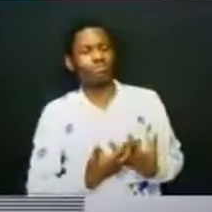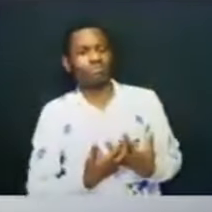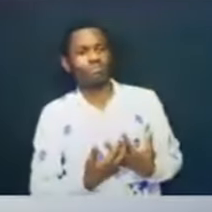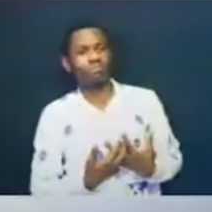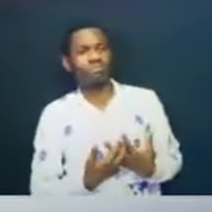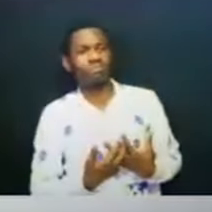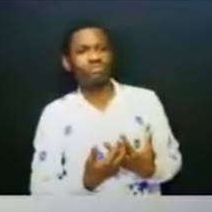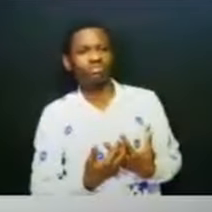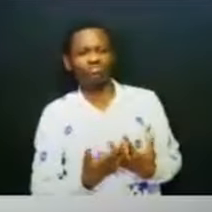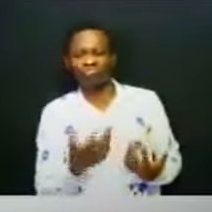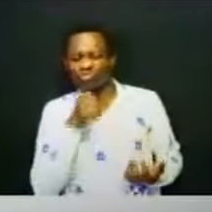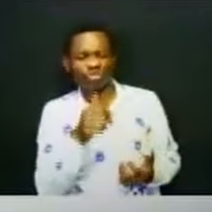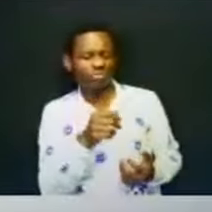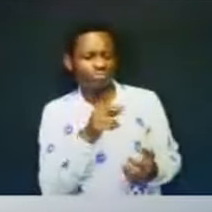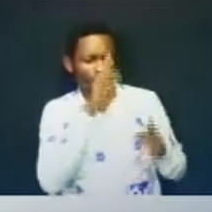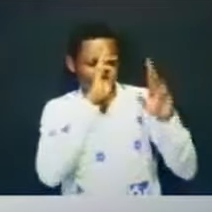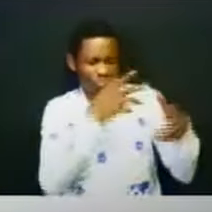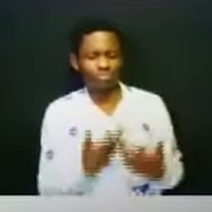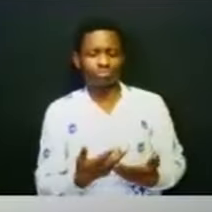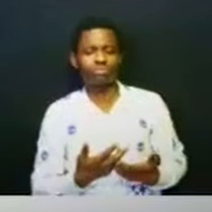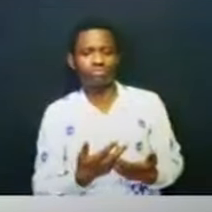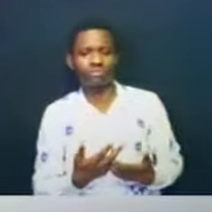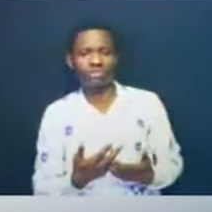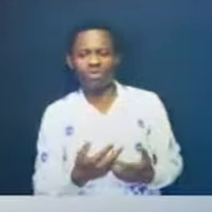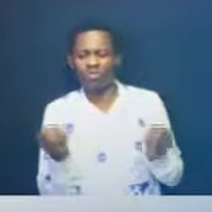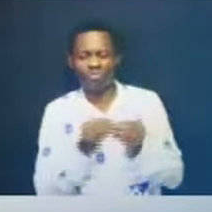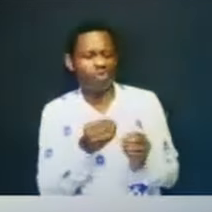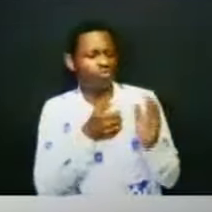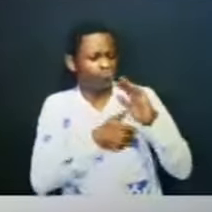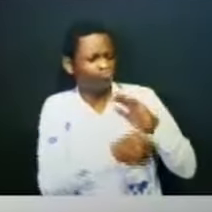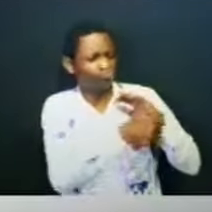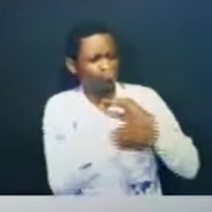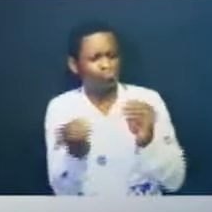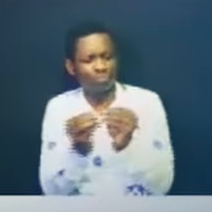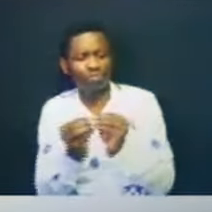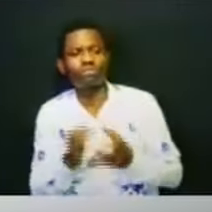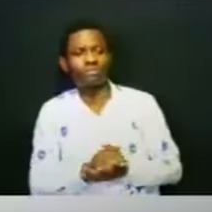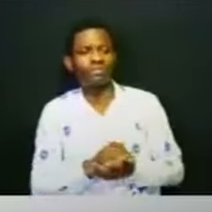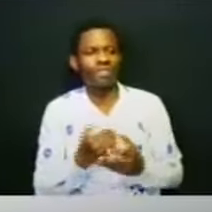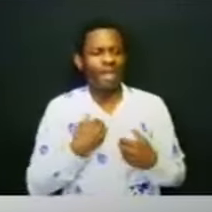despiteful. They are prone to insults. They have poisonous